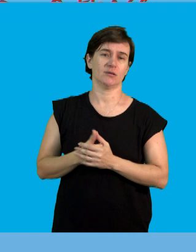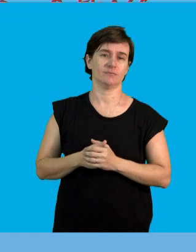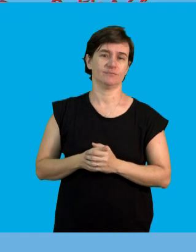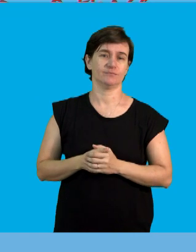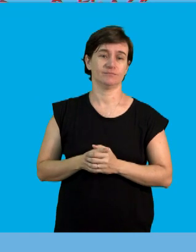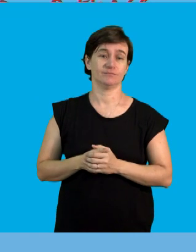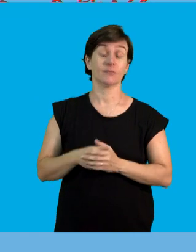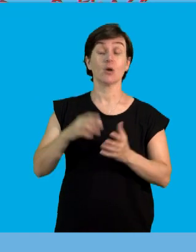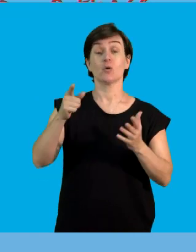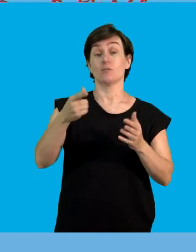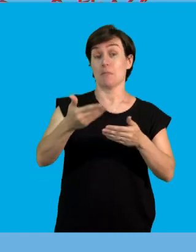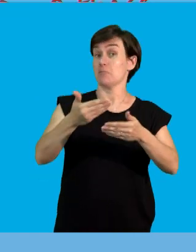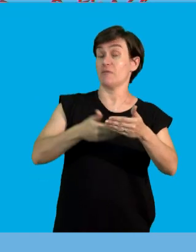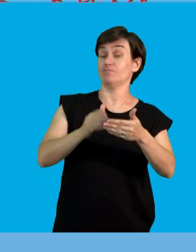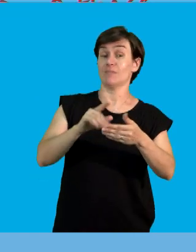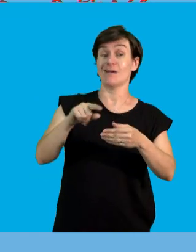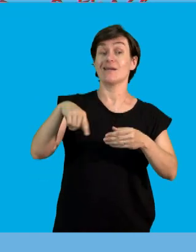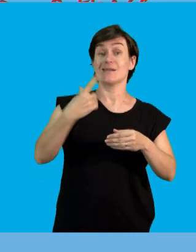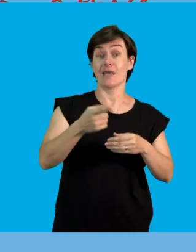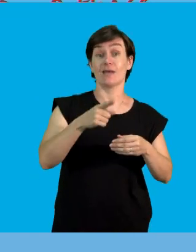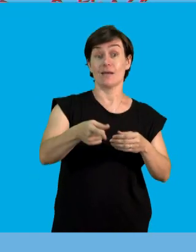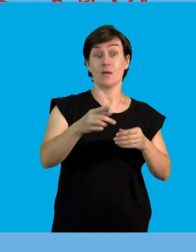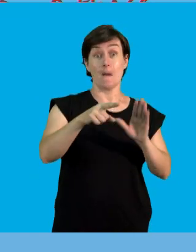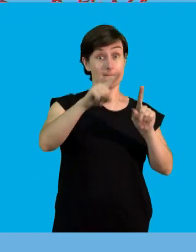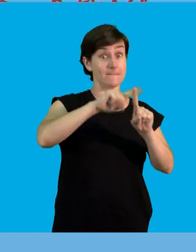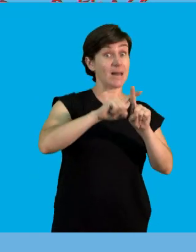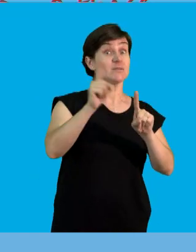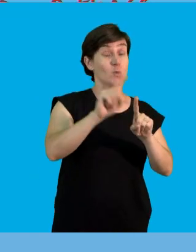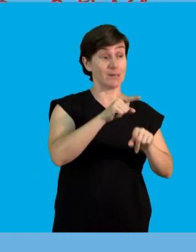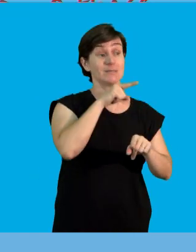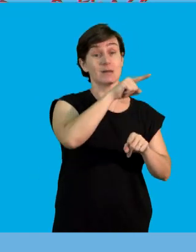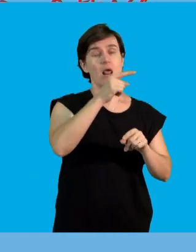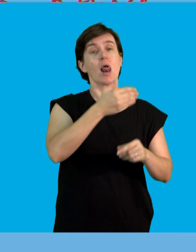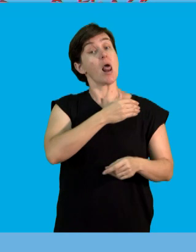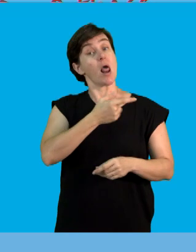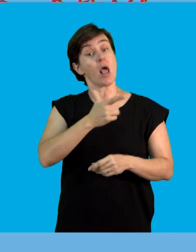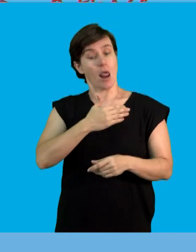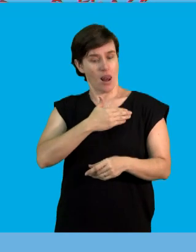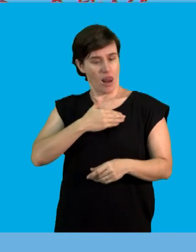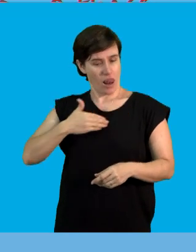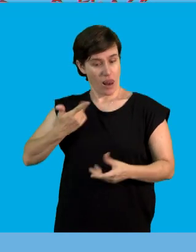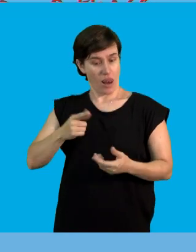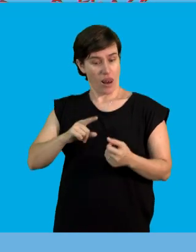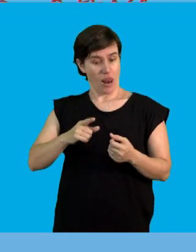because they are going to, and also another advantage, you would say, they last longer.